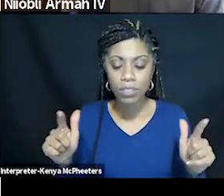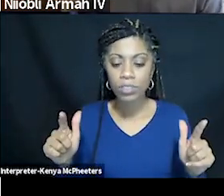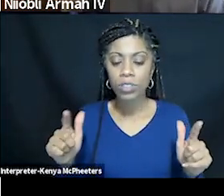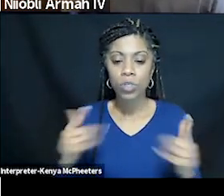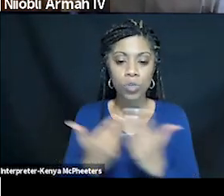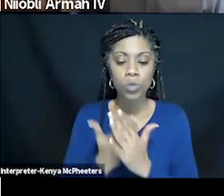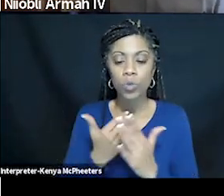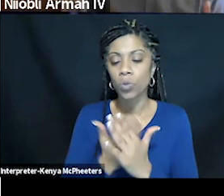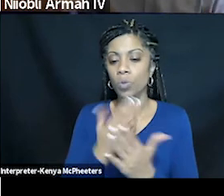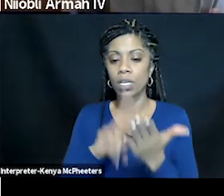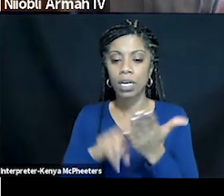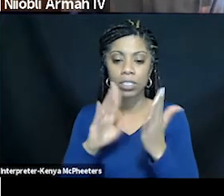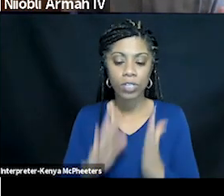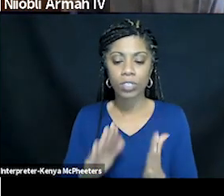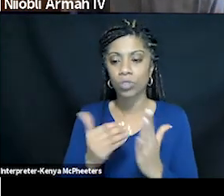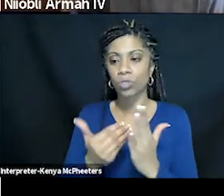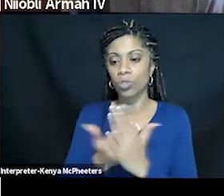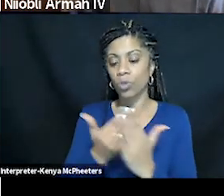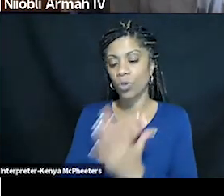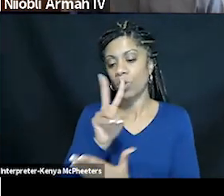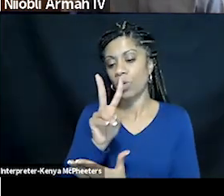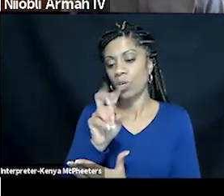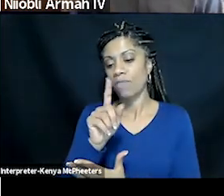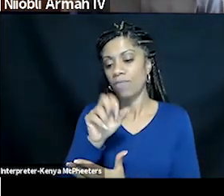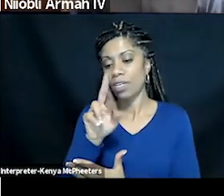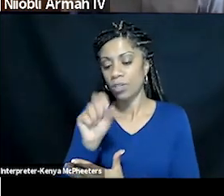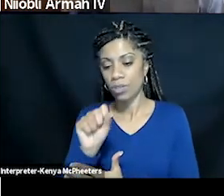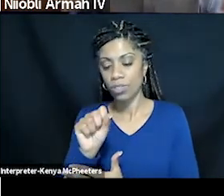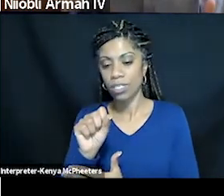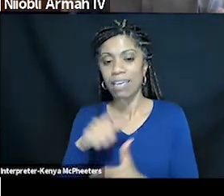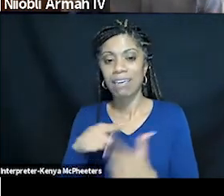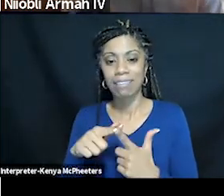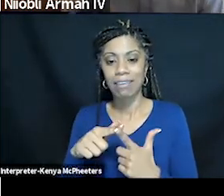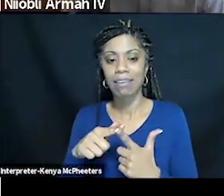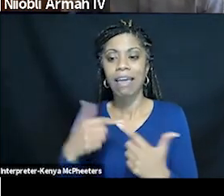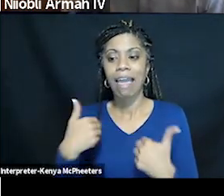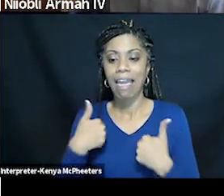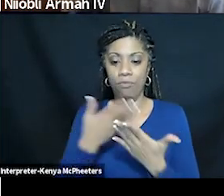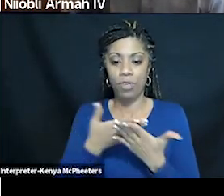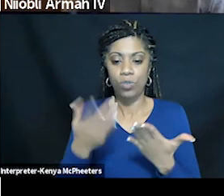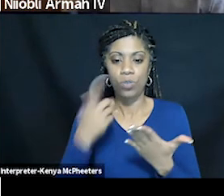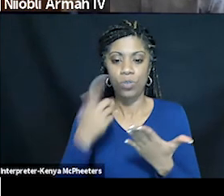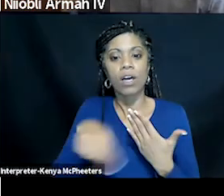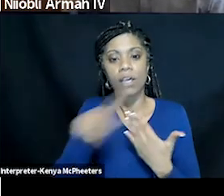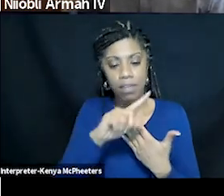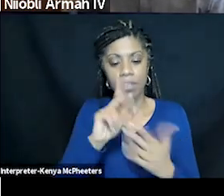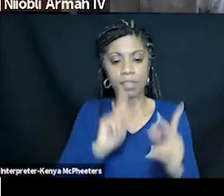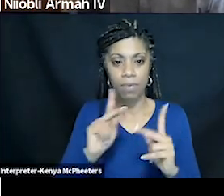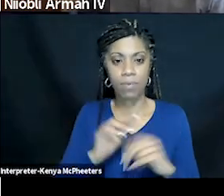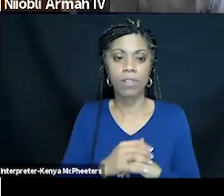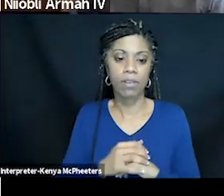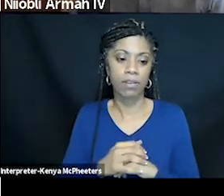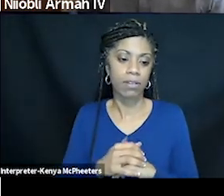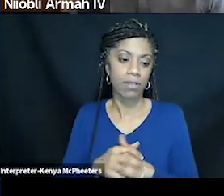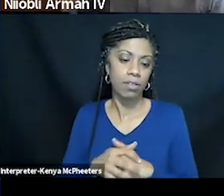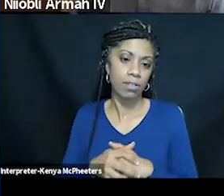are proximate to the work that we could bring in and resource them appropriately. Let's go to the next slide, just for the sake of time.